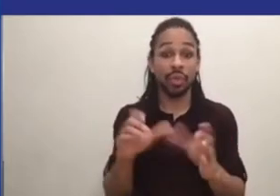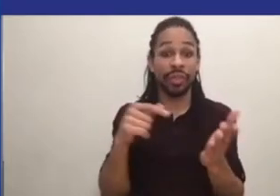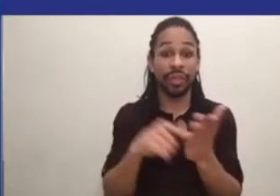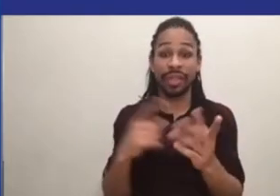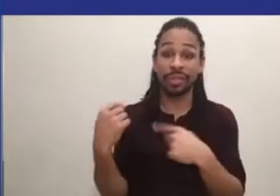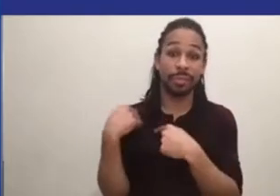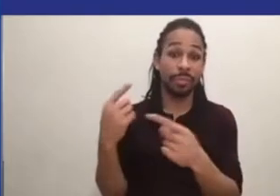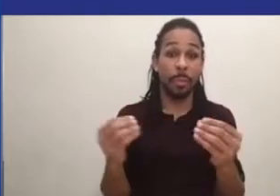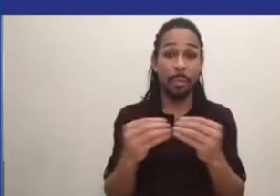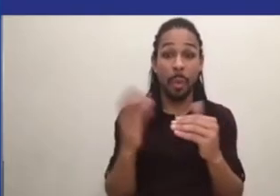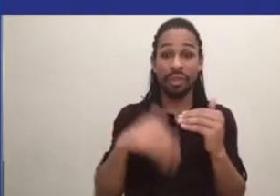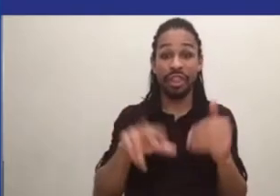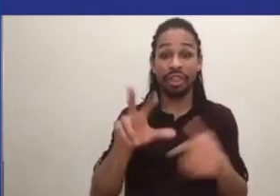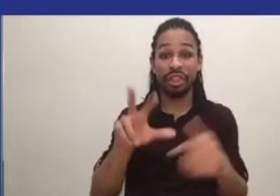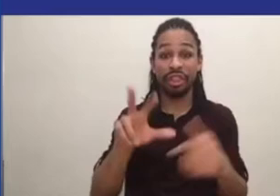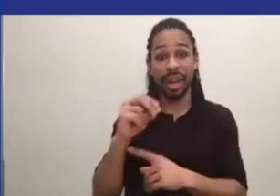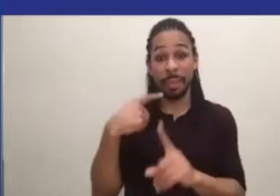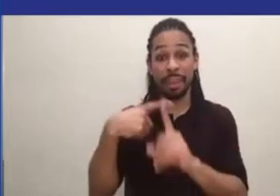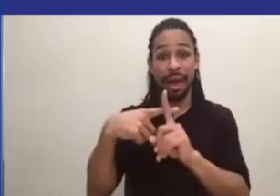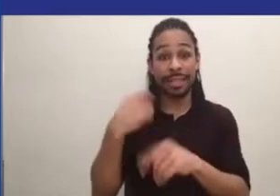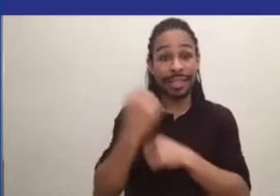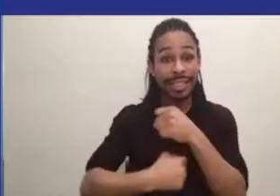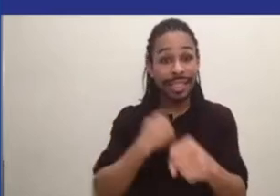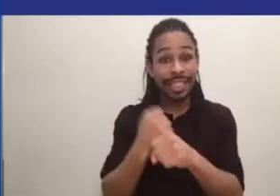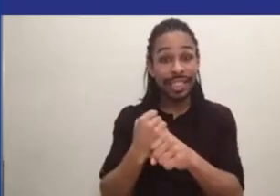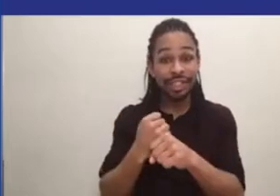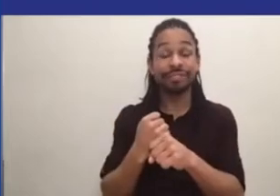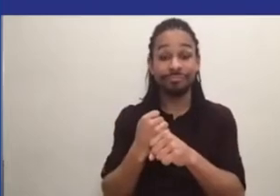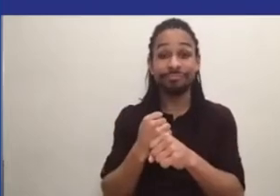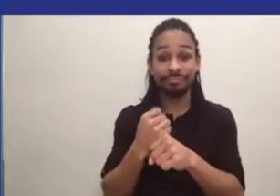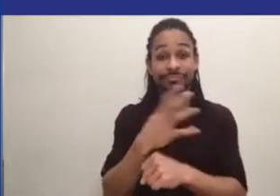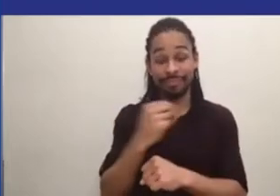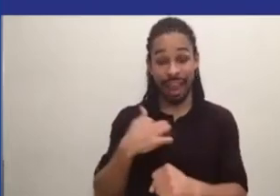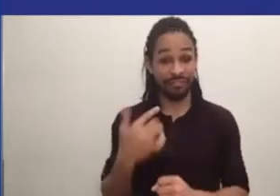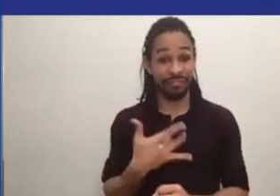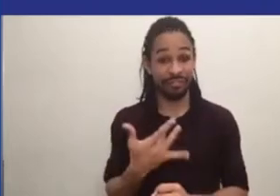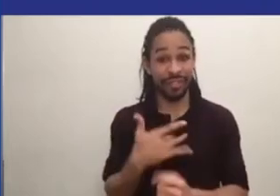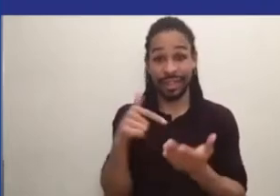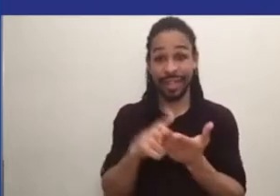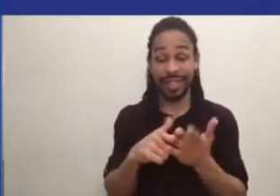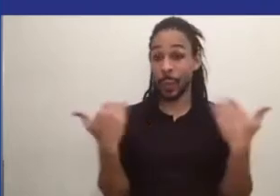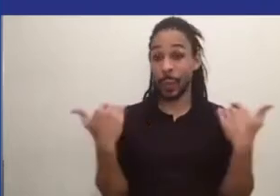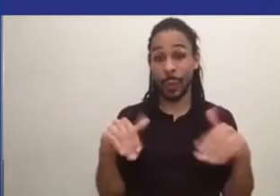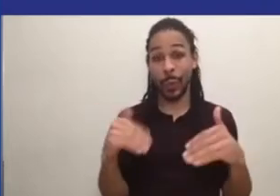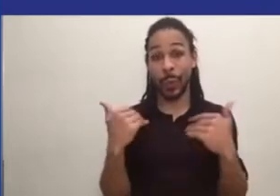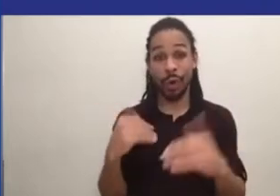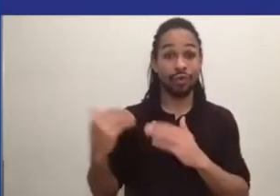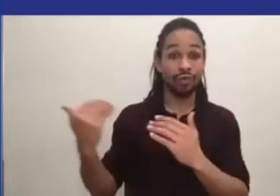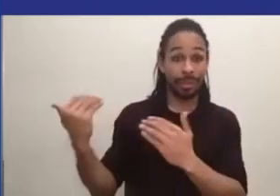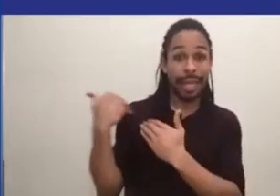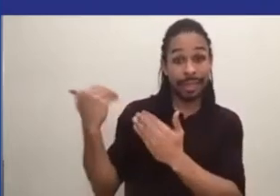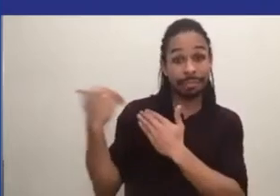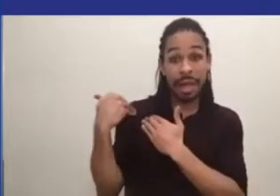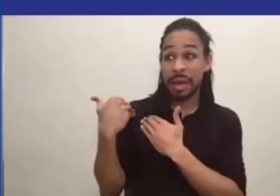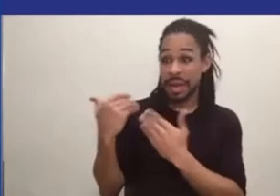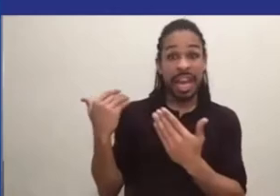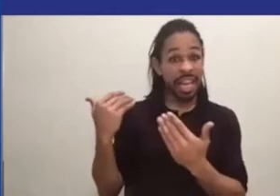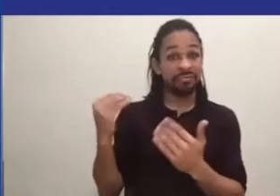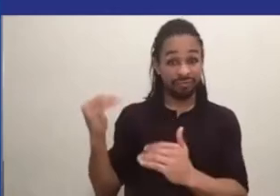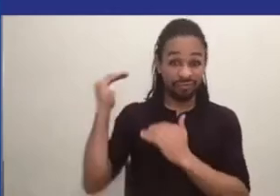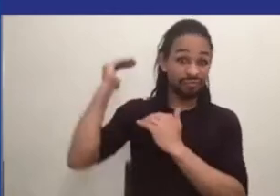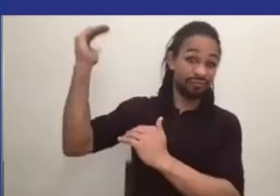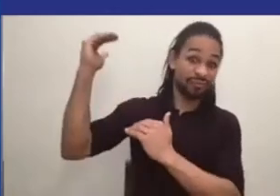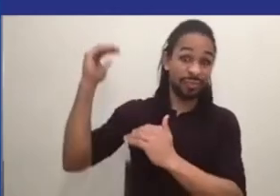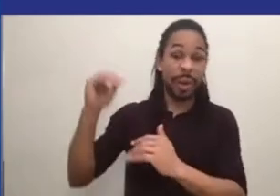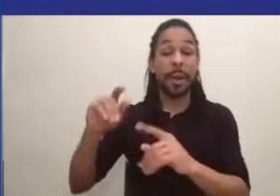years. And I feel that it's truly a huge responsibility, but an honor at the same time to